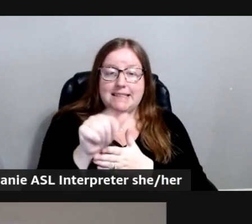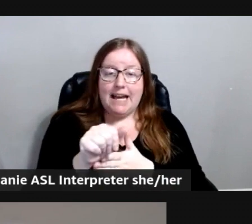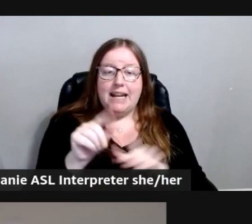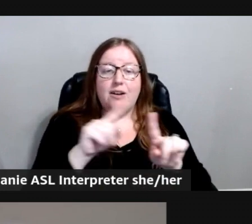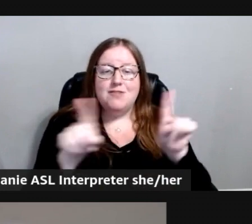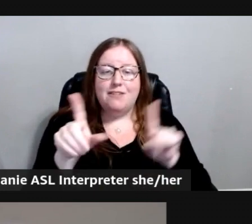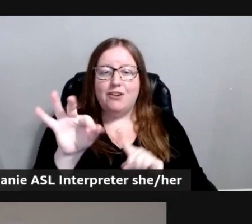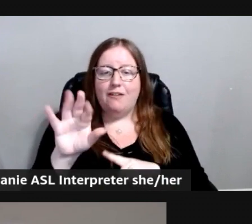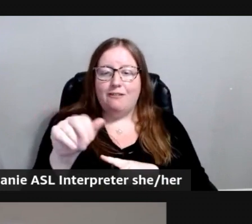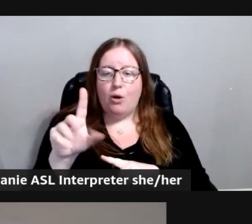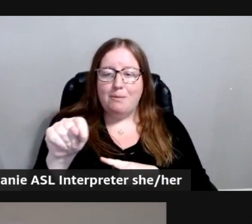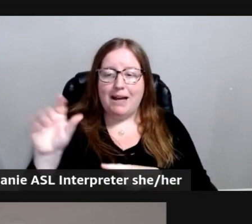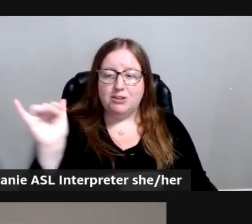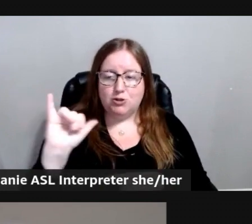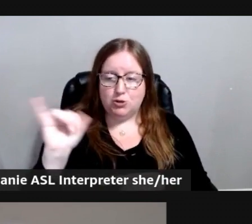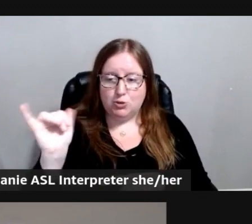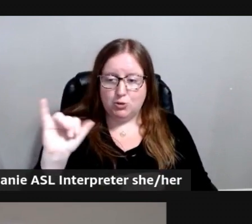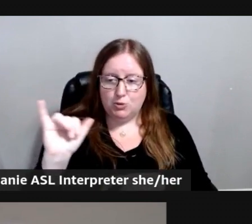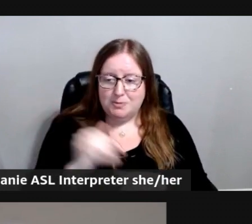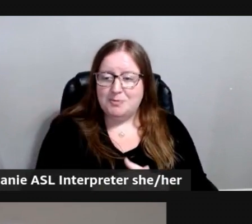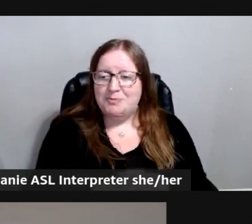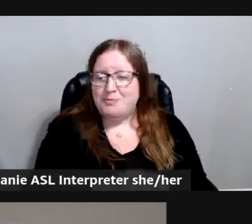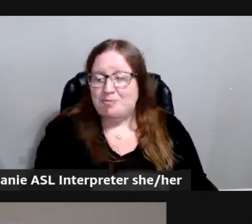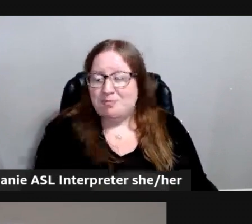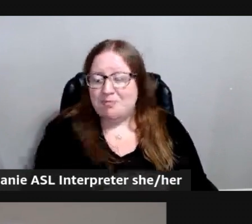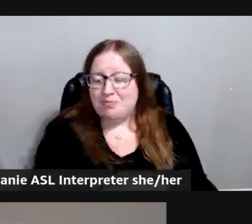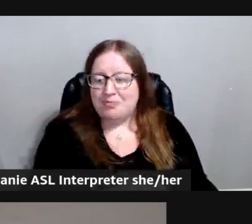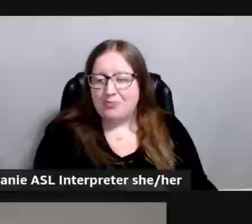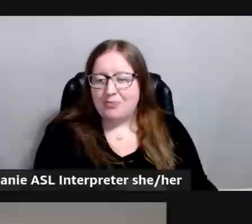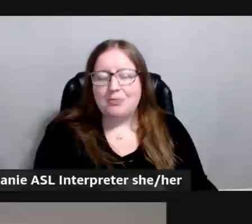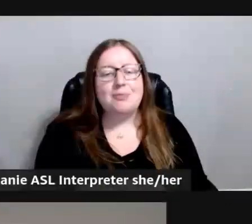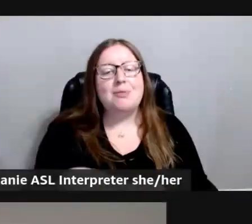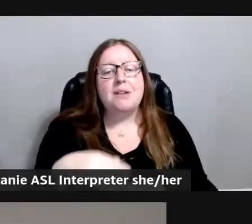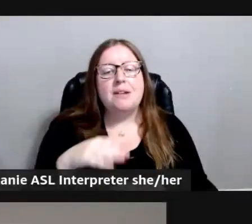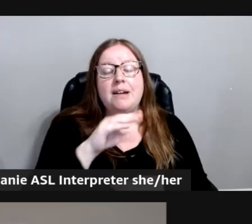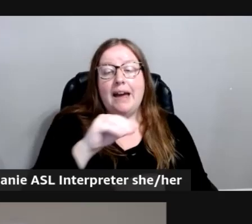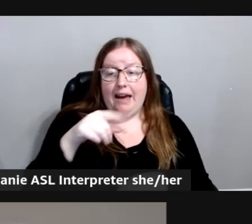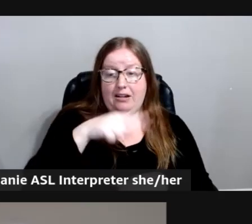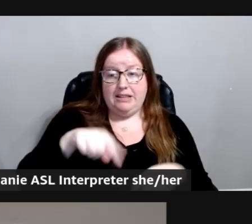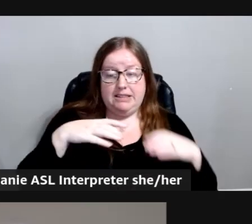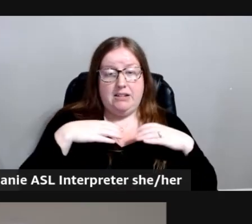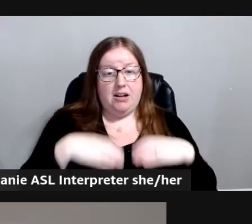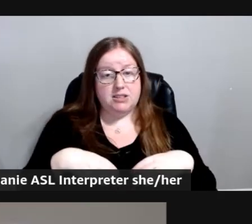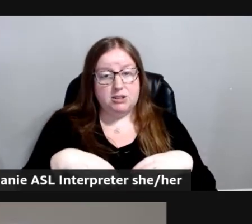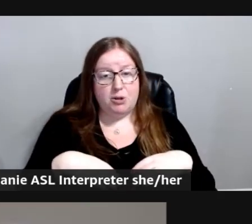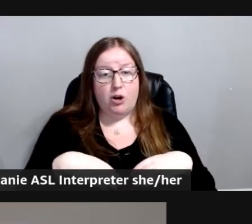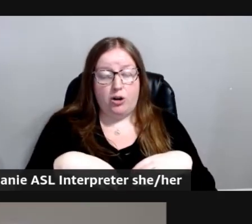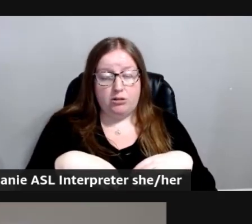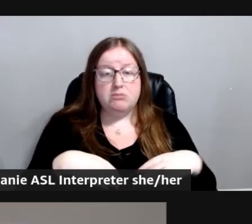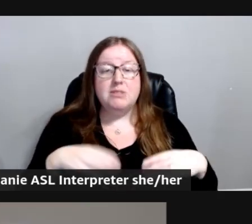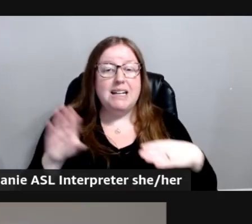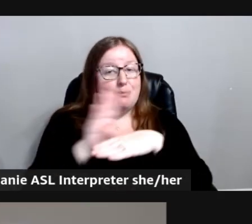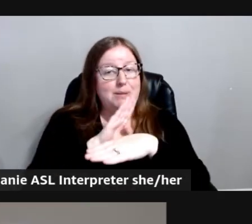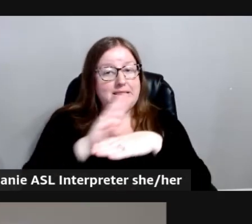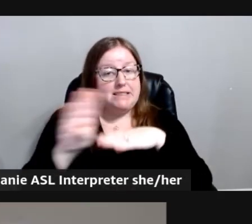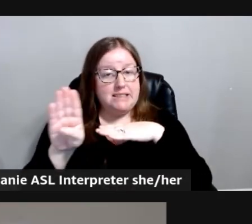formats, right? And then as a customer, as an enterprise, in order